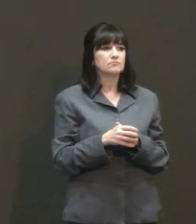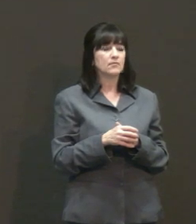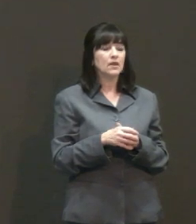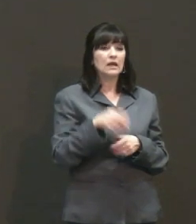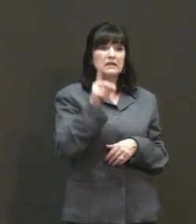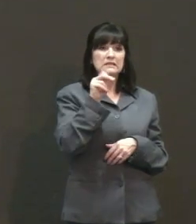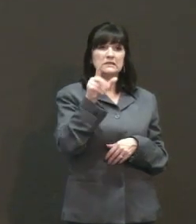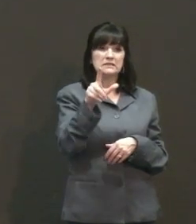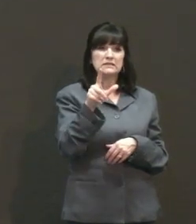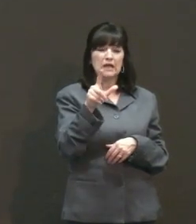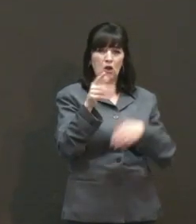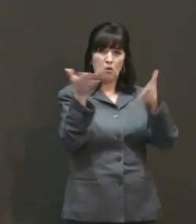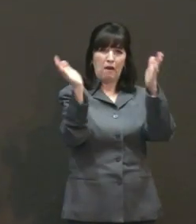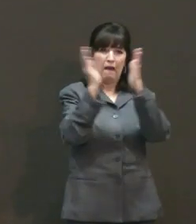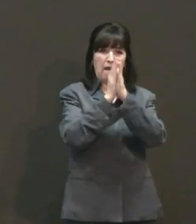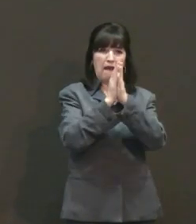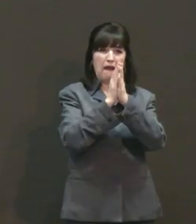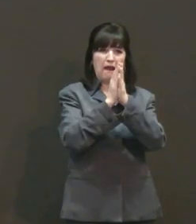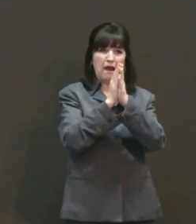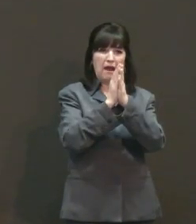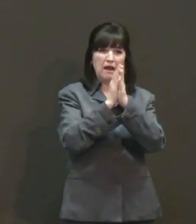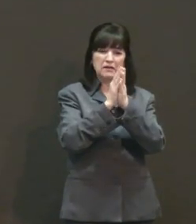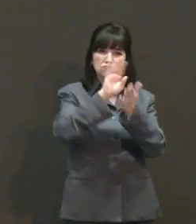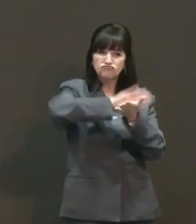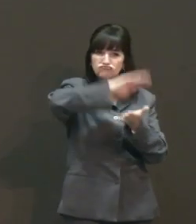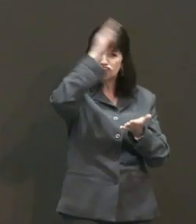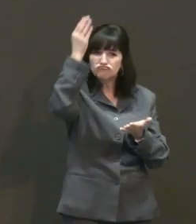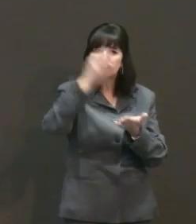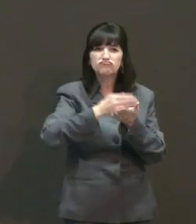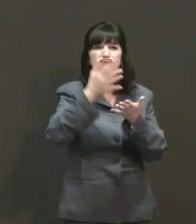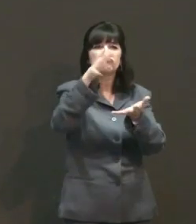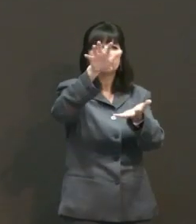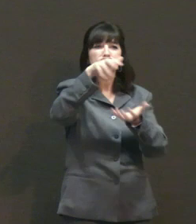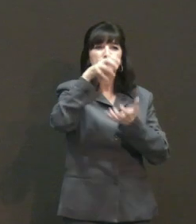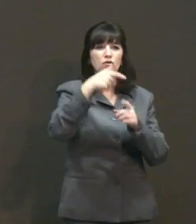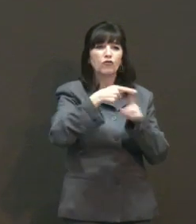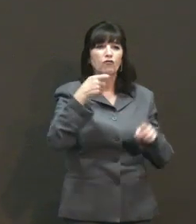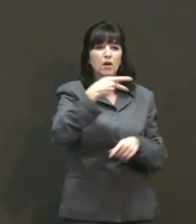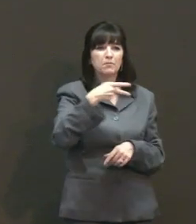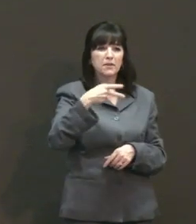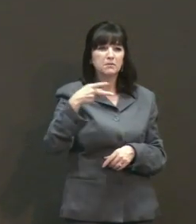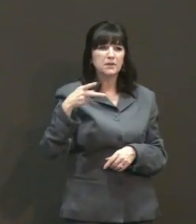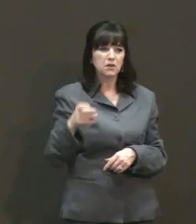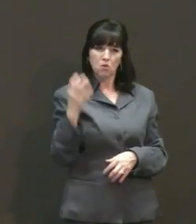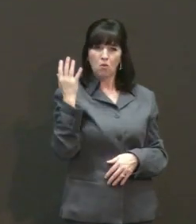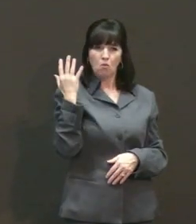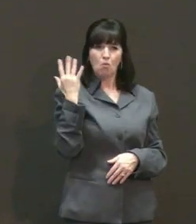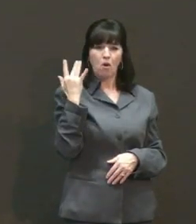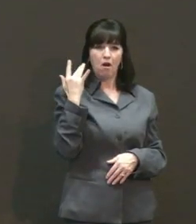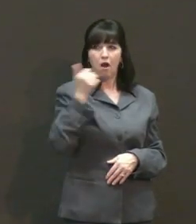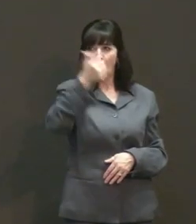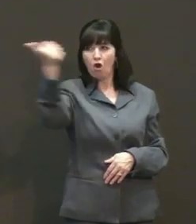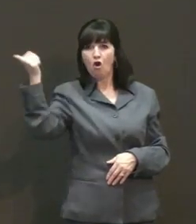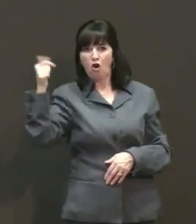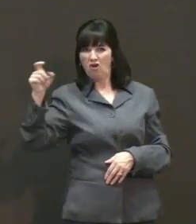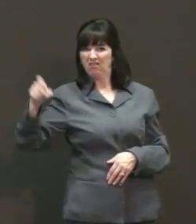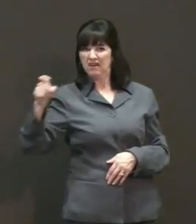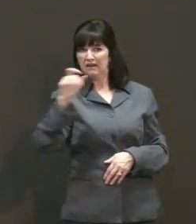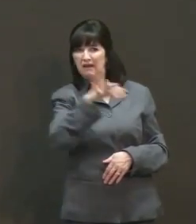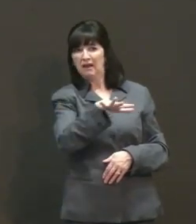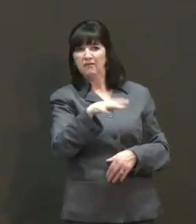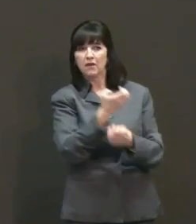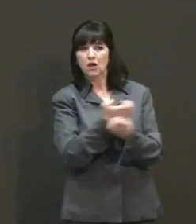Strategic National Stockpile, while other larger states with more severe coronavirus problems are also in need of those supplies? So